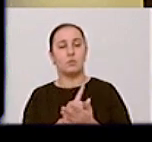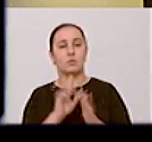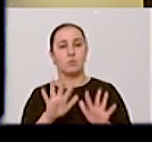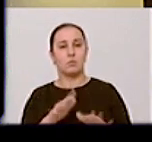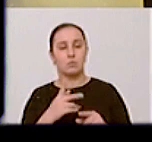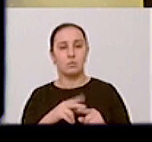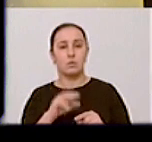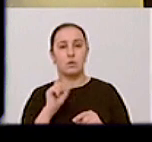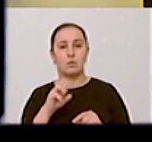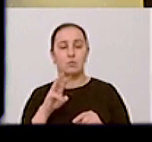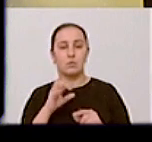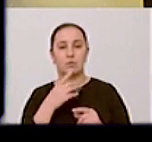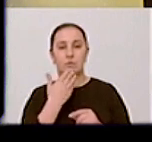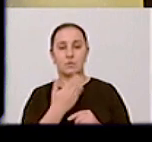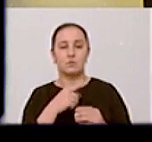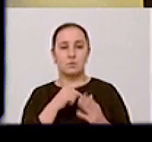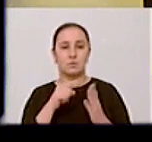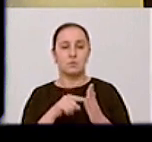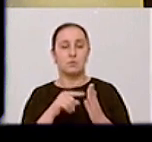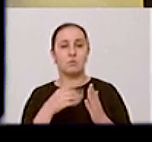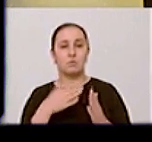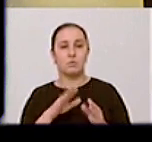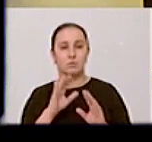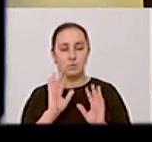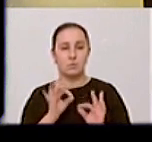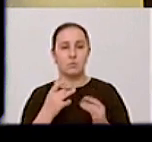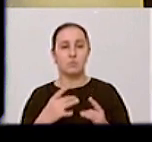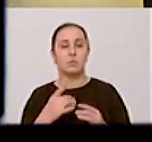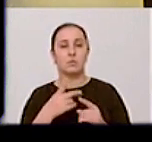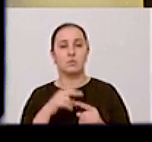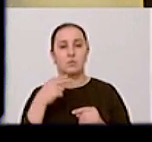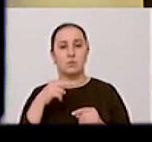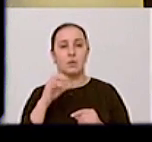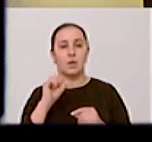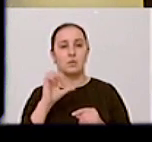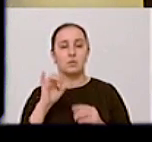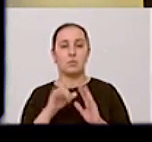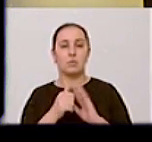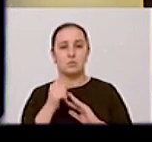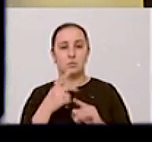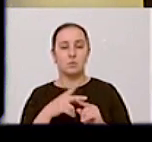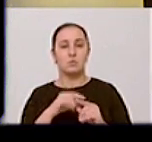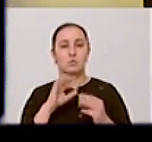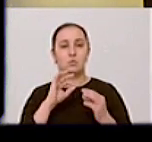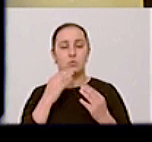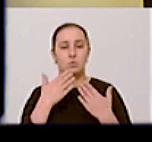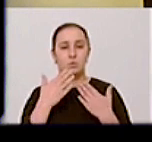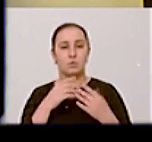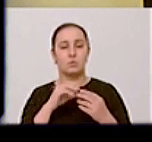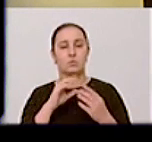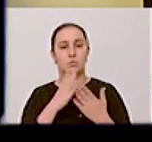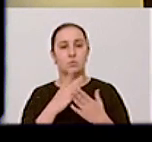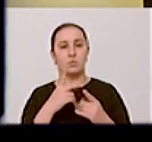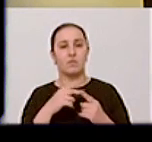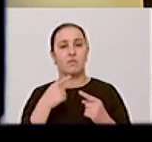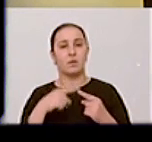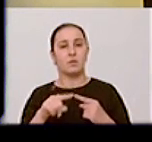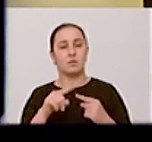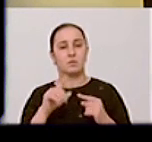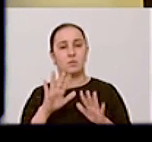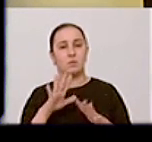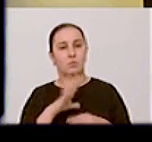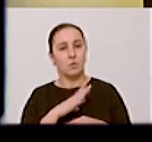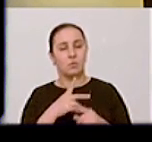o'rinli, ammo sizda savol tug'ilishi tabiiy. 20-asr boshida ham so'zlashuv uslubimizda farqli jihatlar